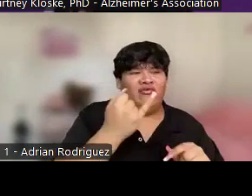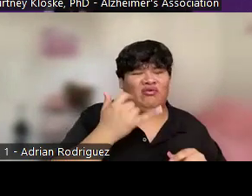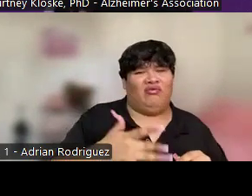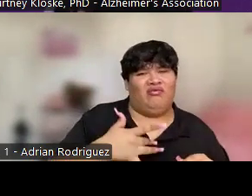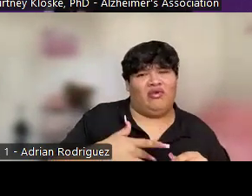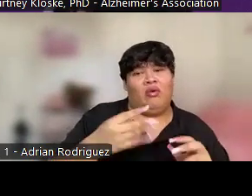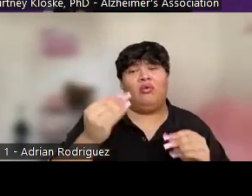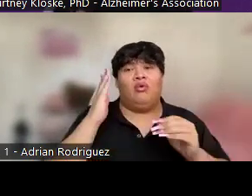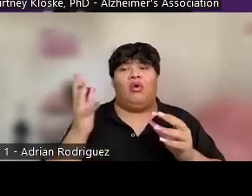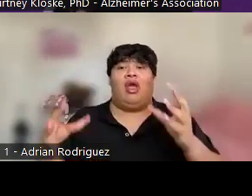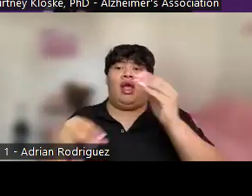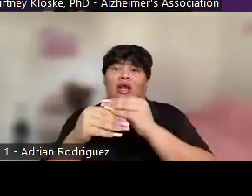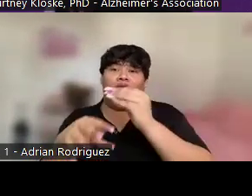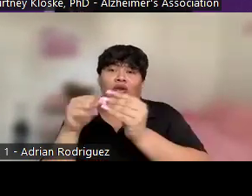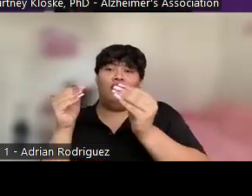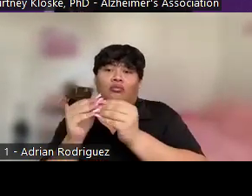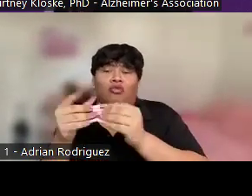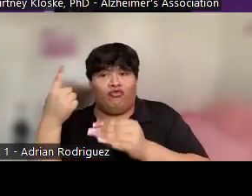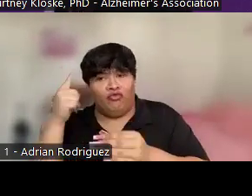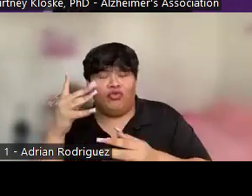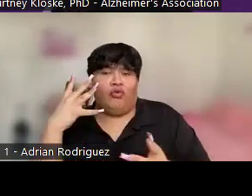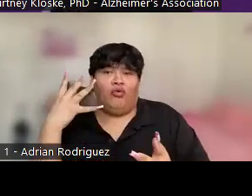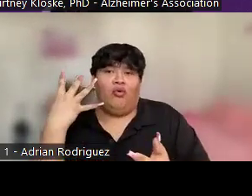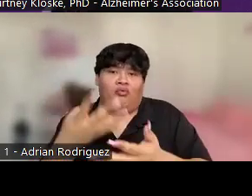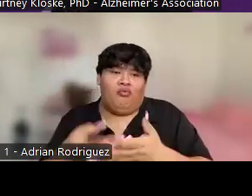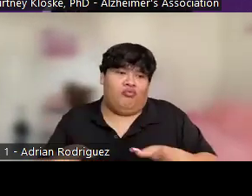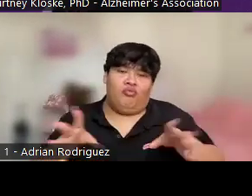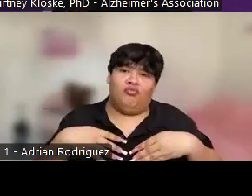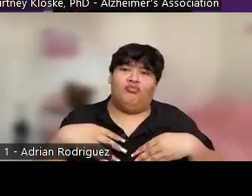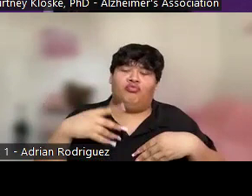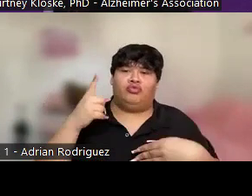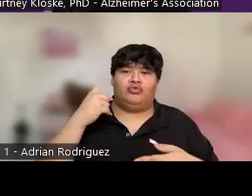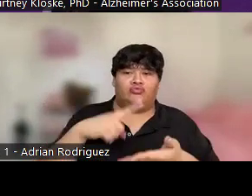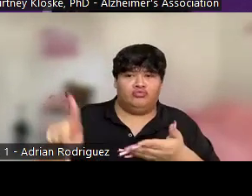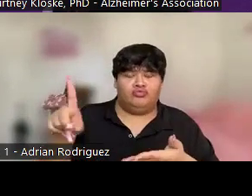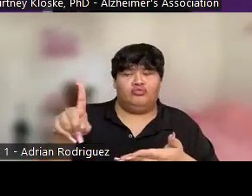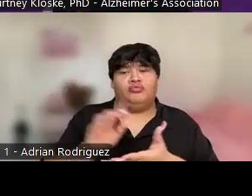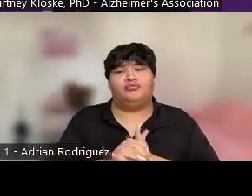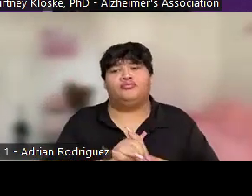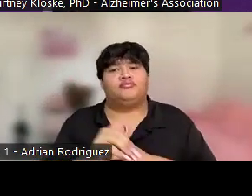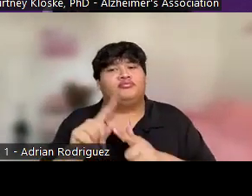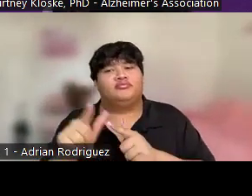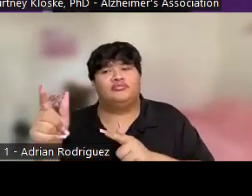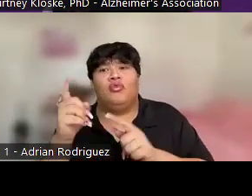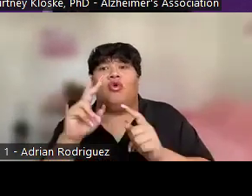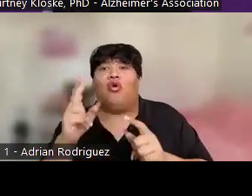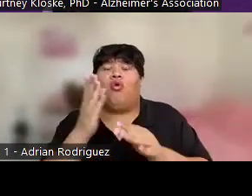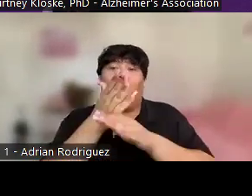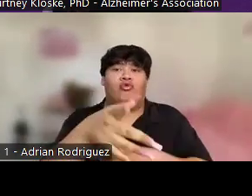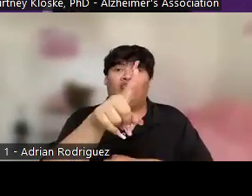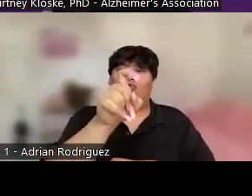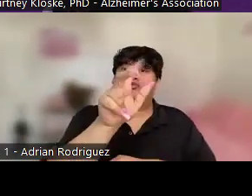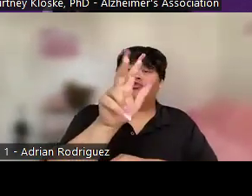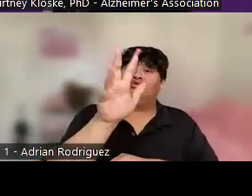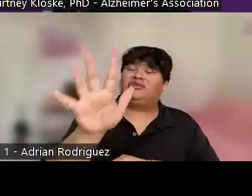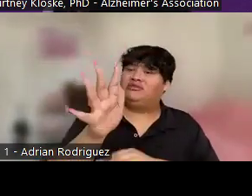to the approved treatments. But we have these two that target amyloid, but there are over 135